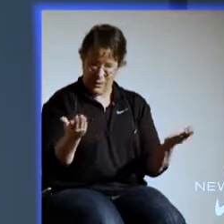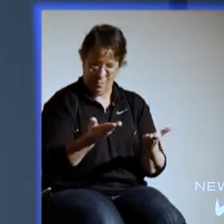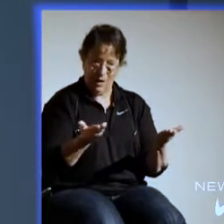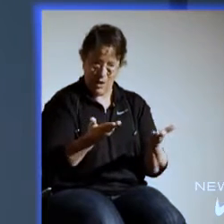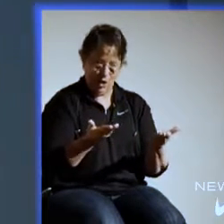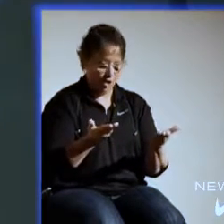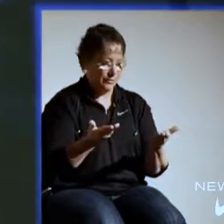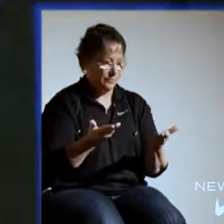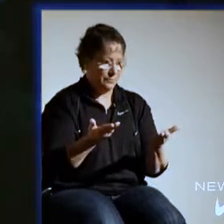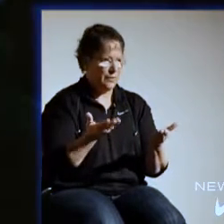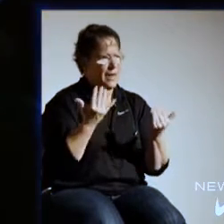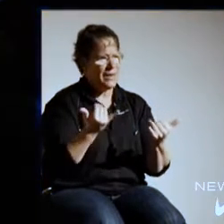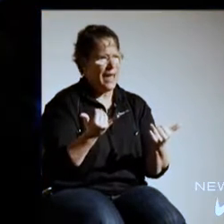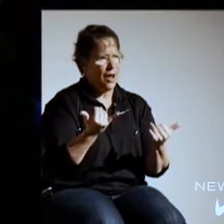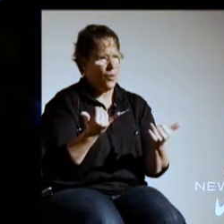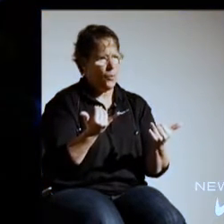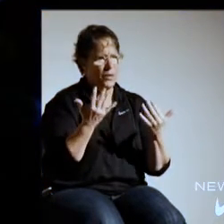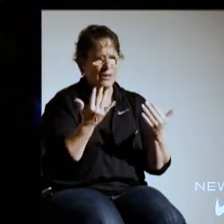Now, today,